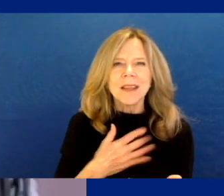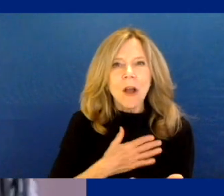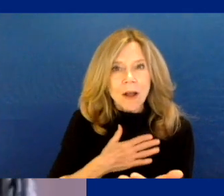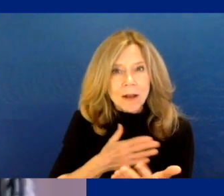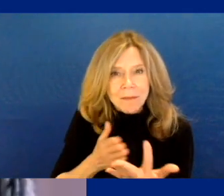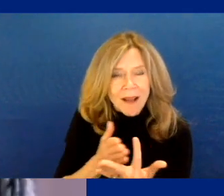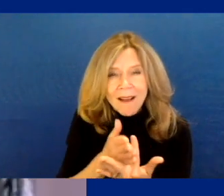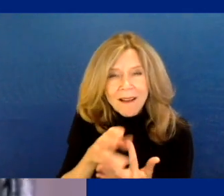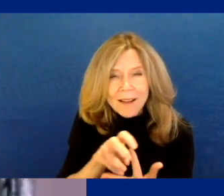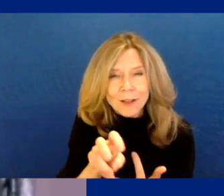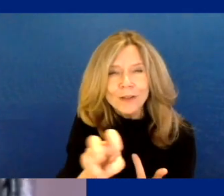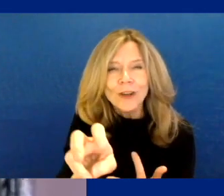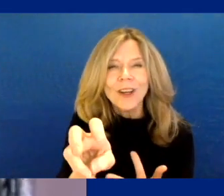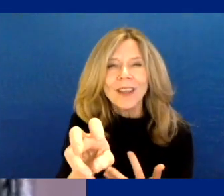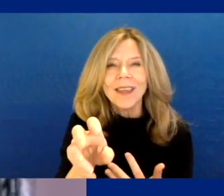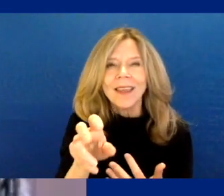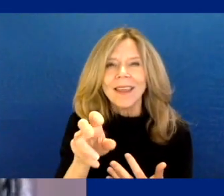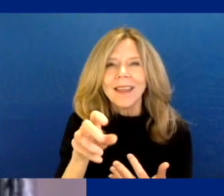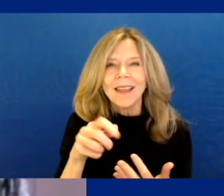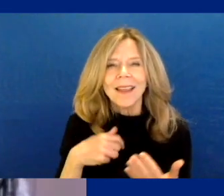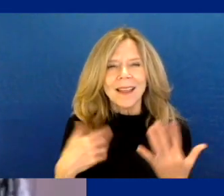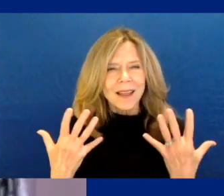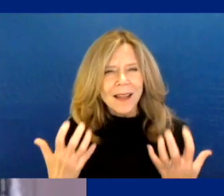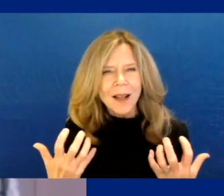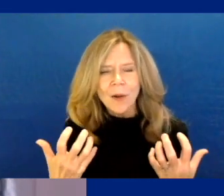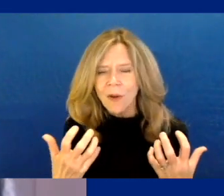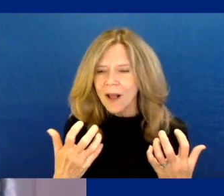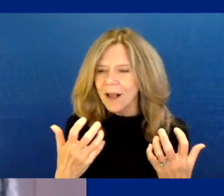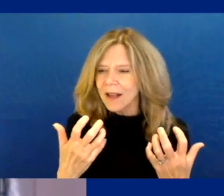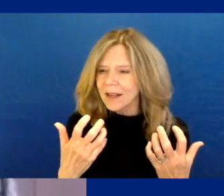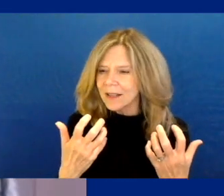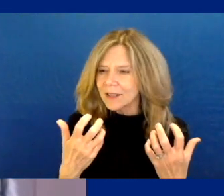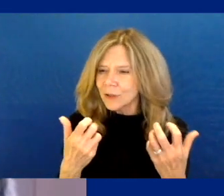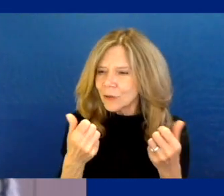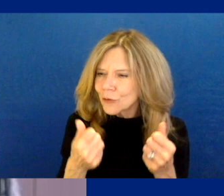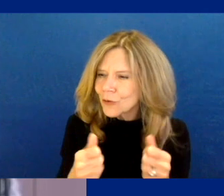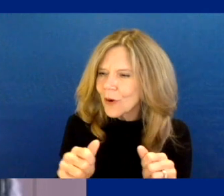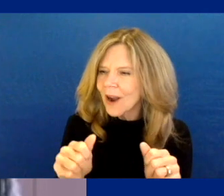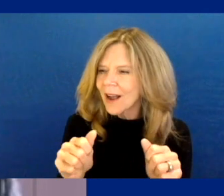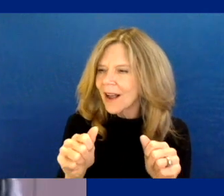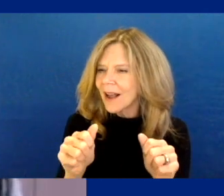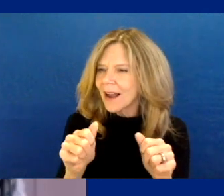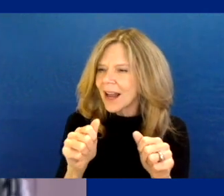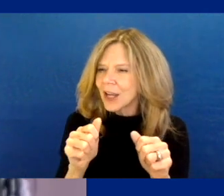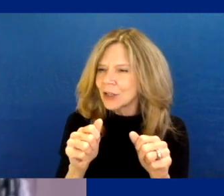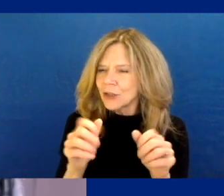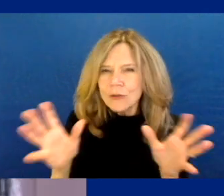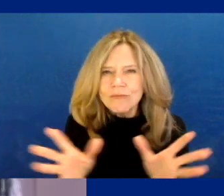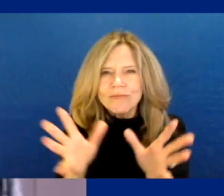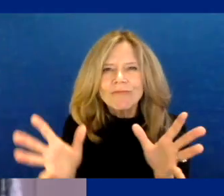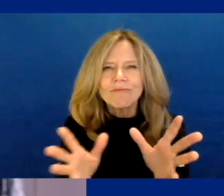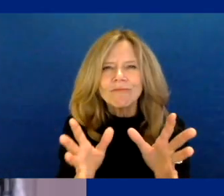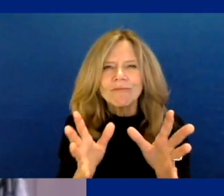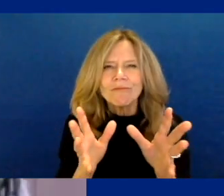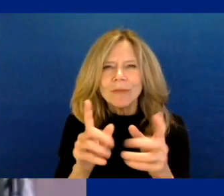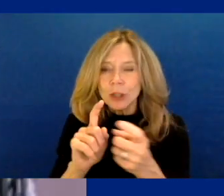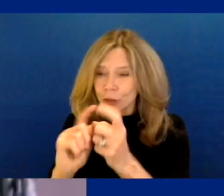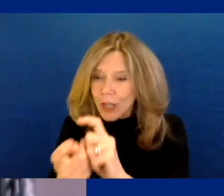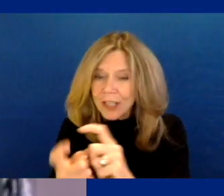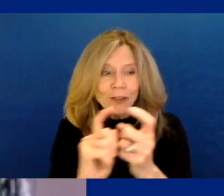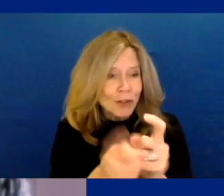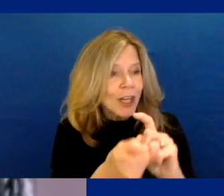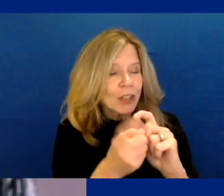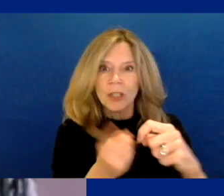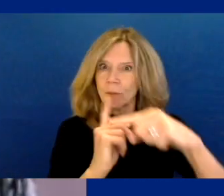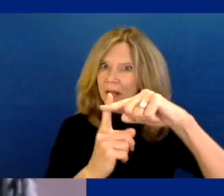journey to try to make as many positive changes as